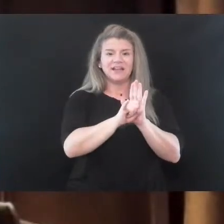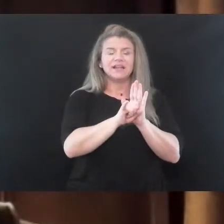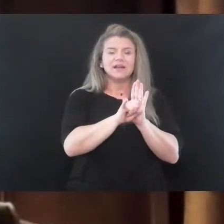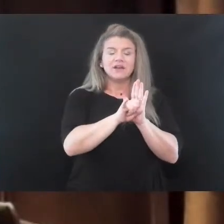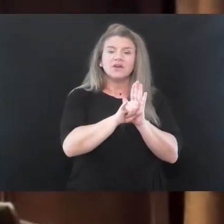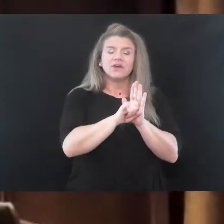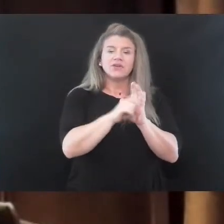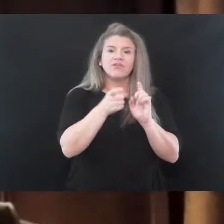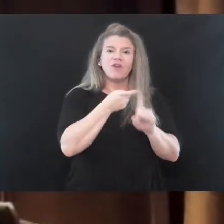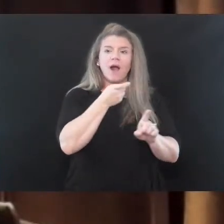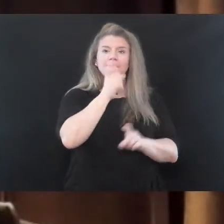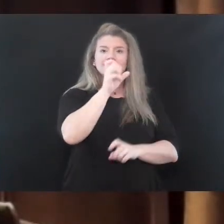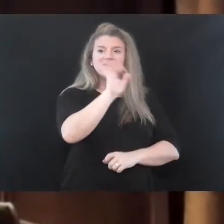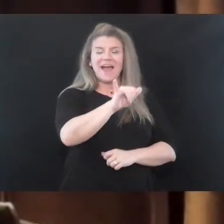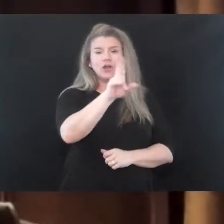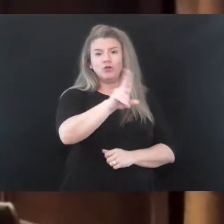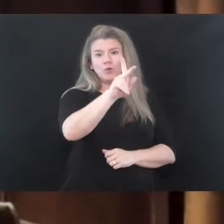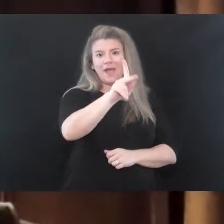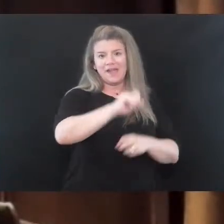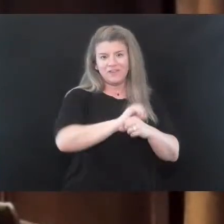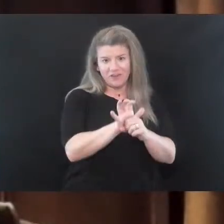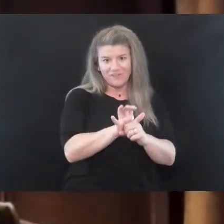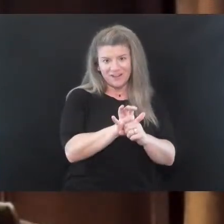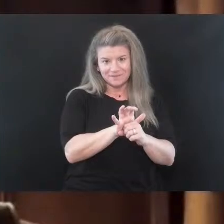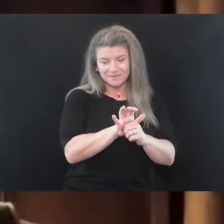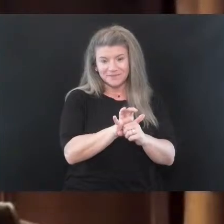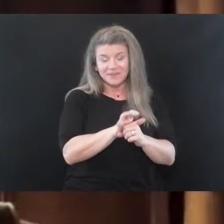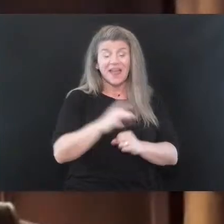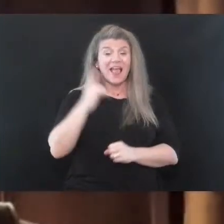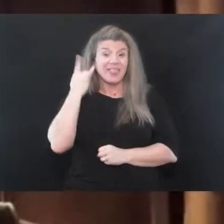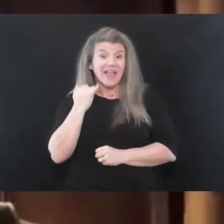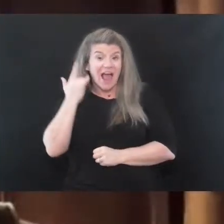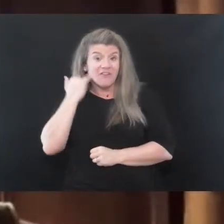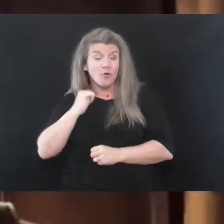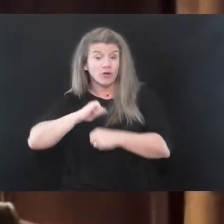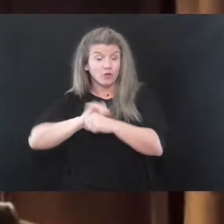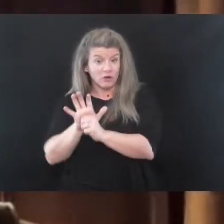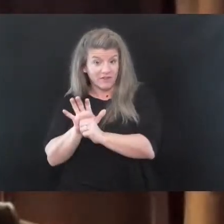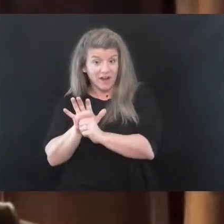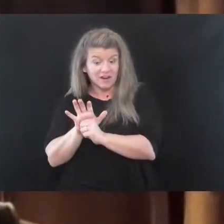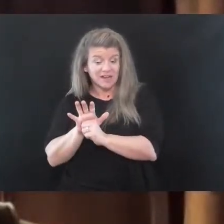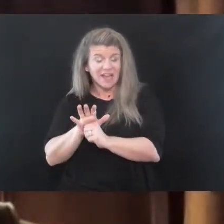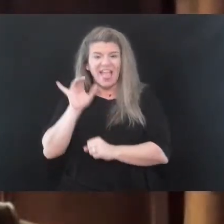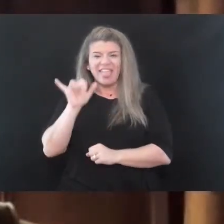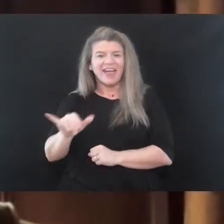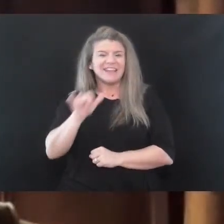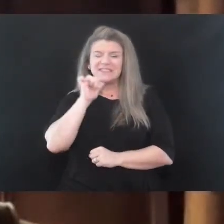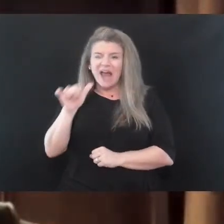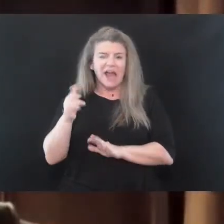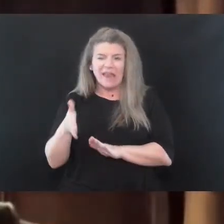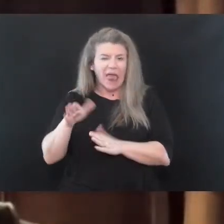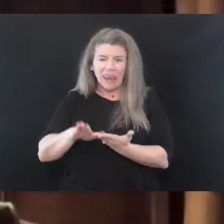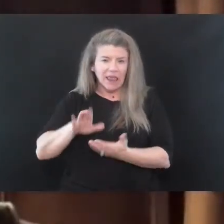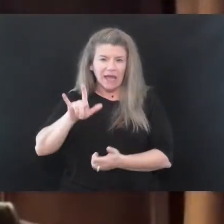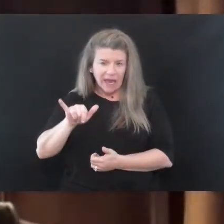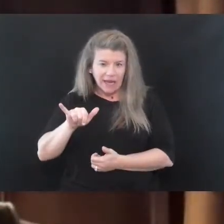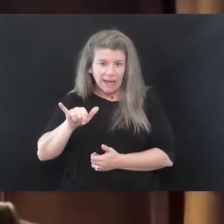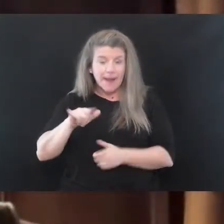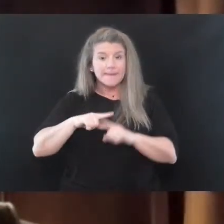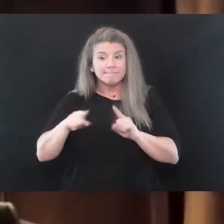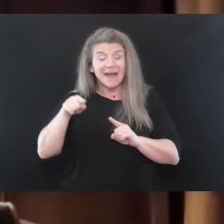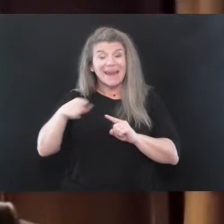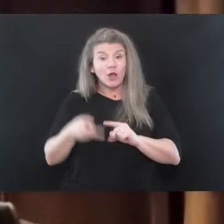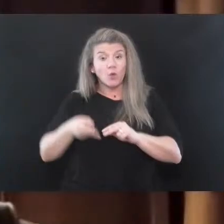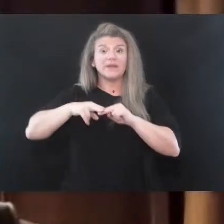the United Kingdom variant. The California variant, which is not as deadly, but does increase